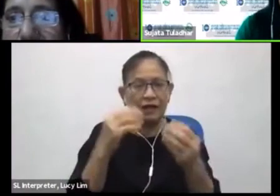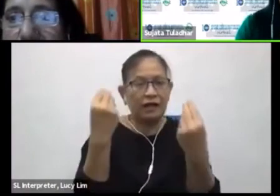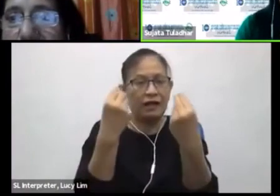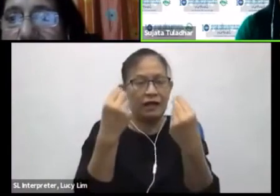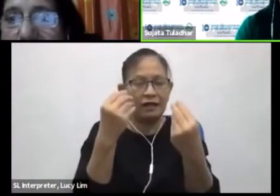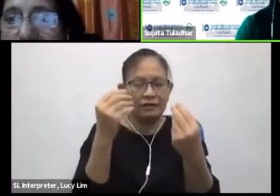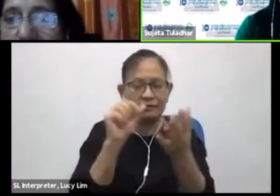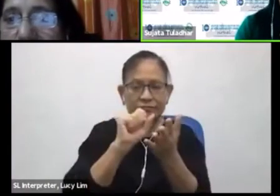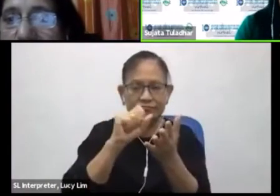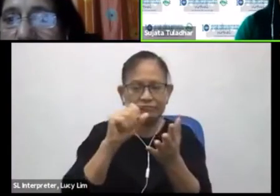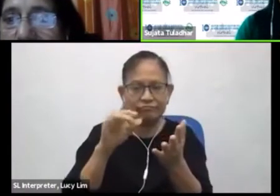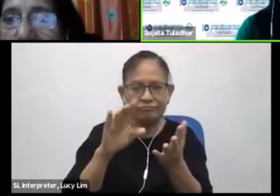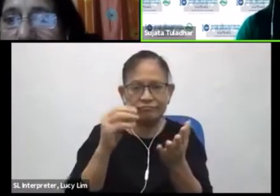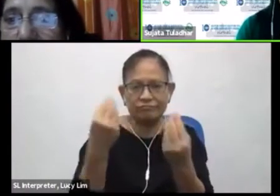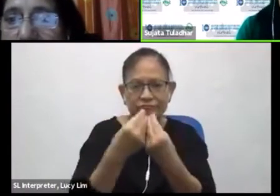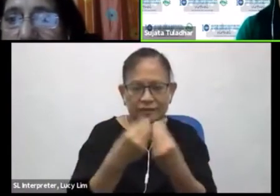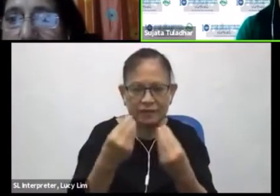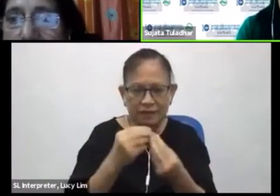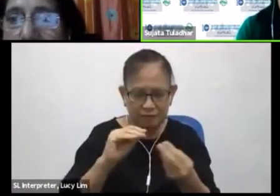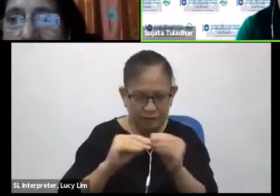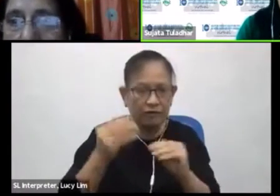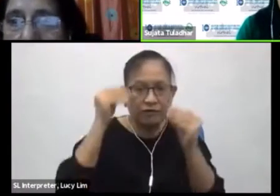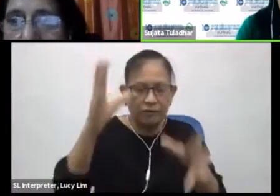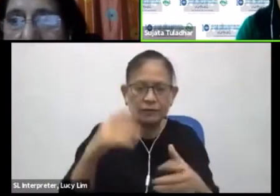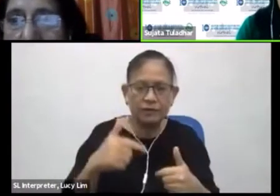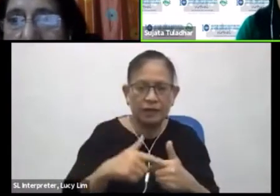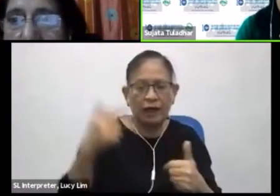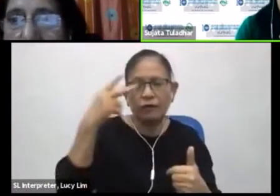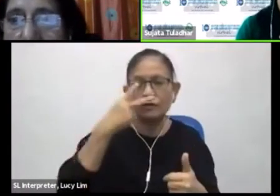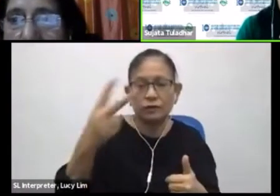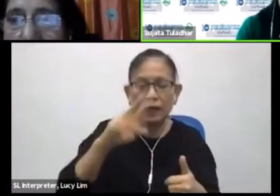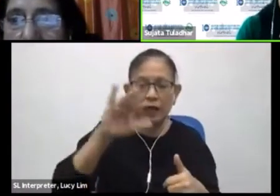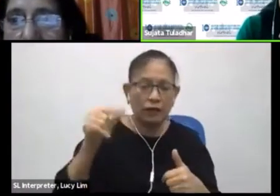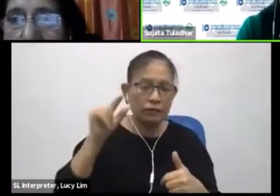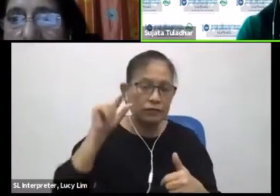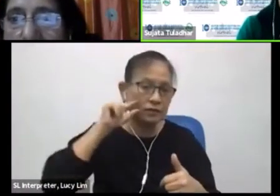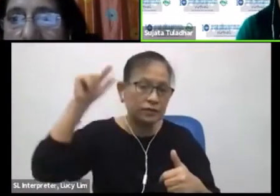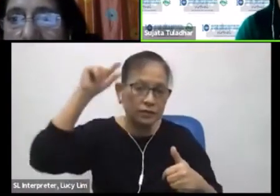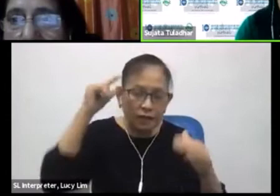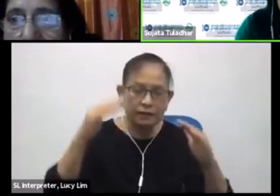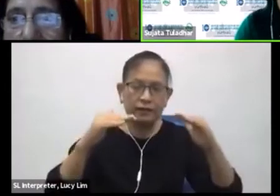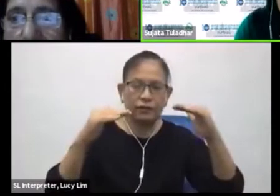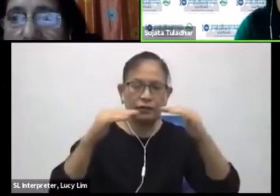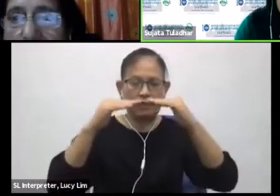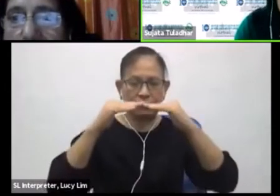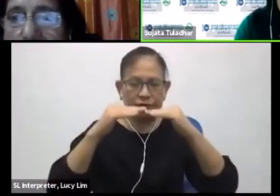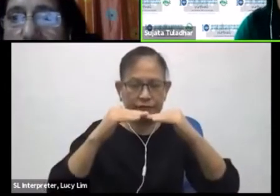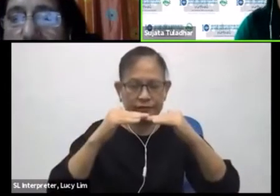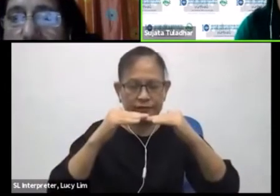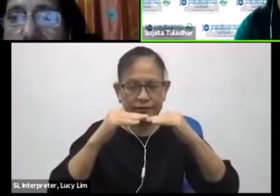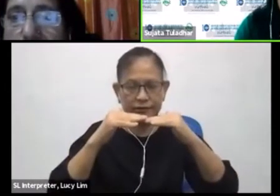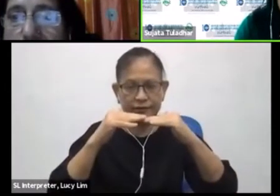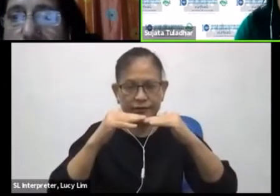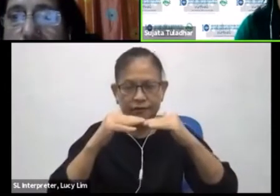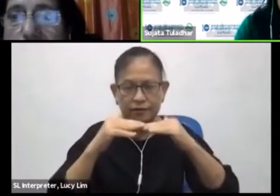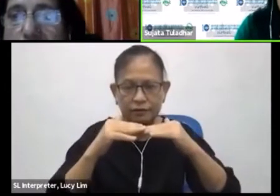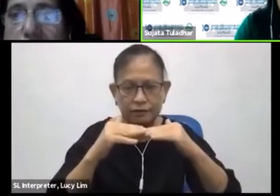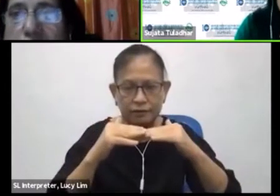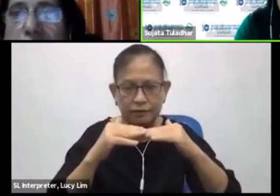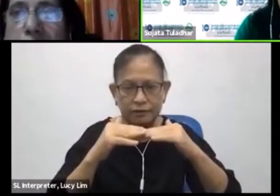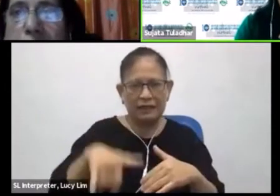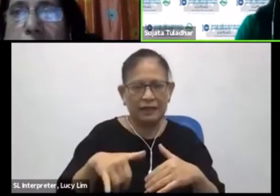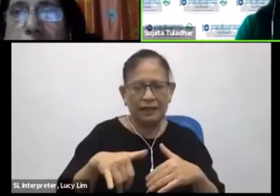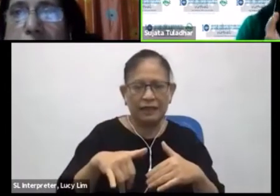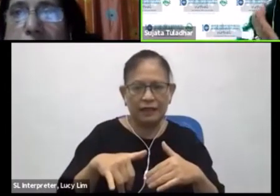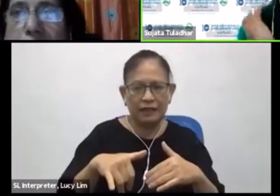you know, a lot of the gender inequalities are getting deepened and entrenched. So in that sense, if there are any kind